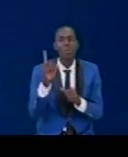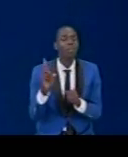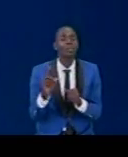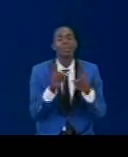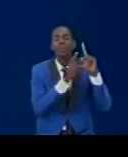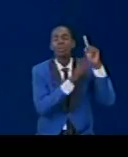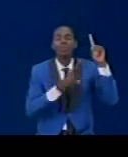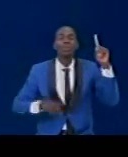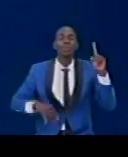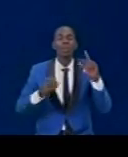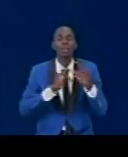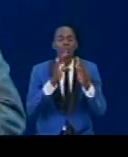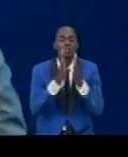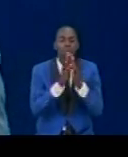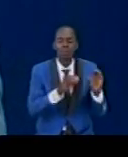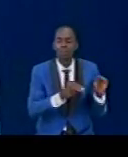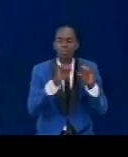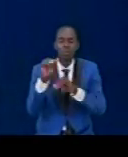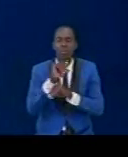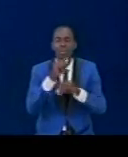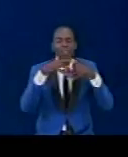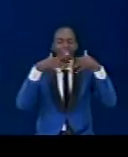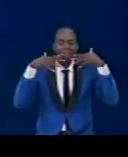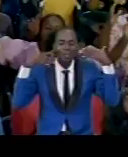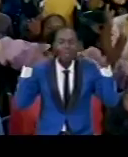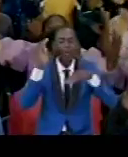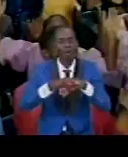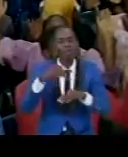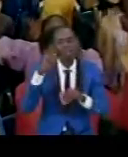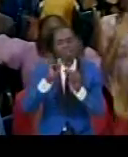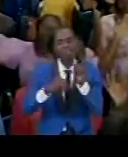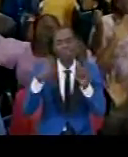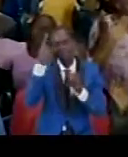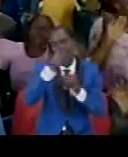pray, put a smile on every face.